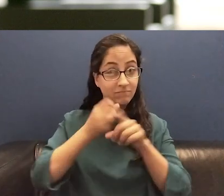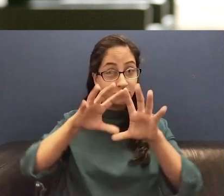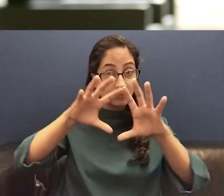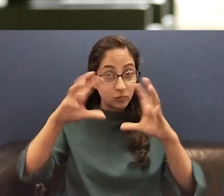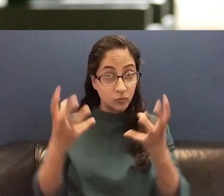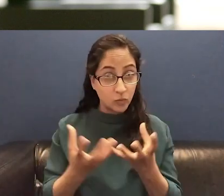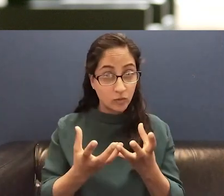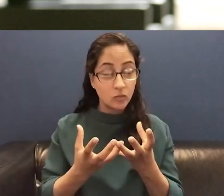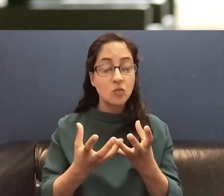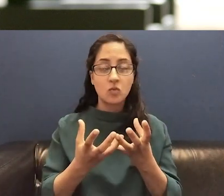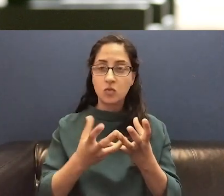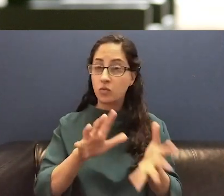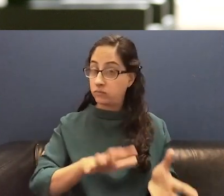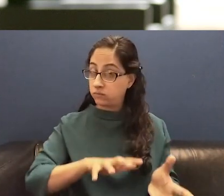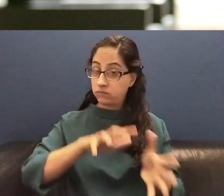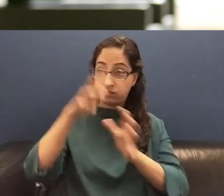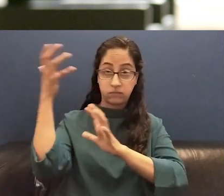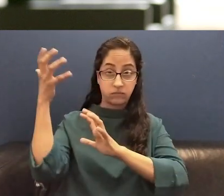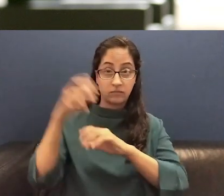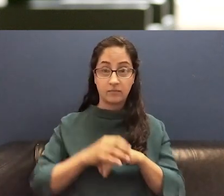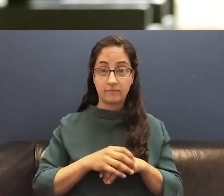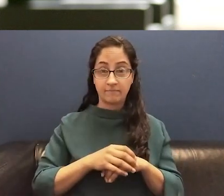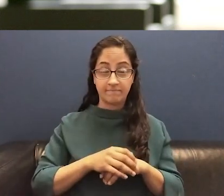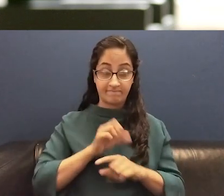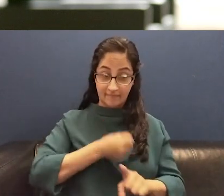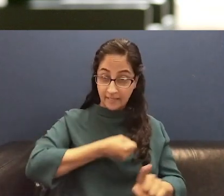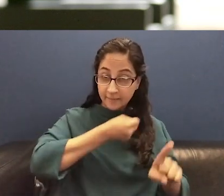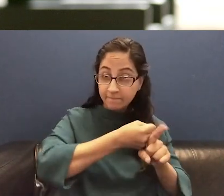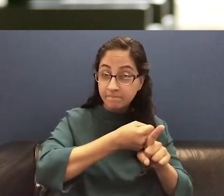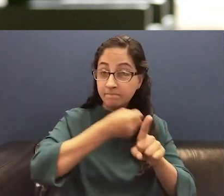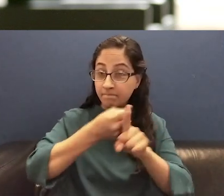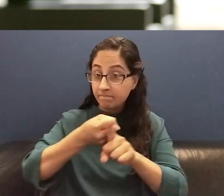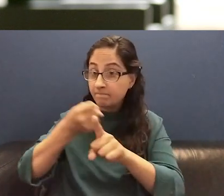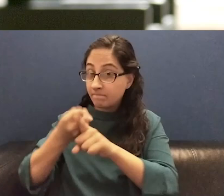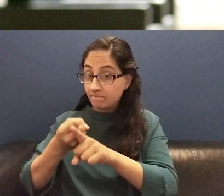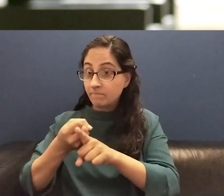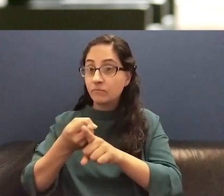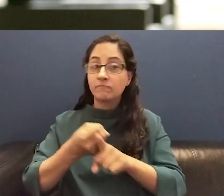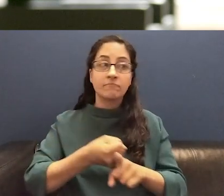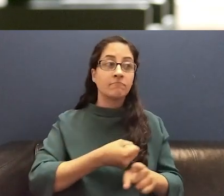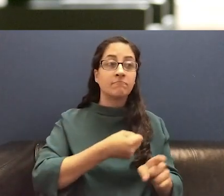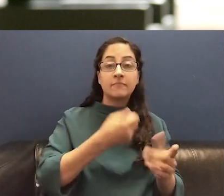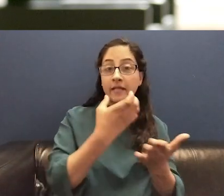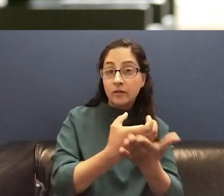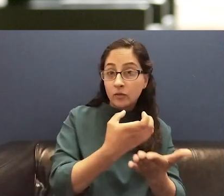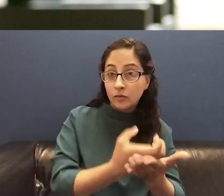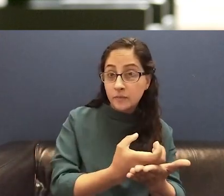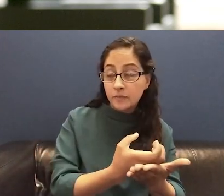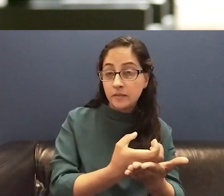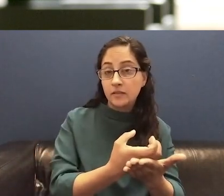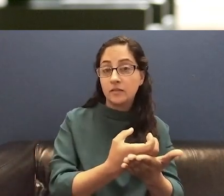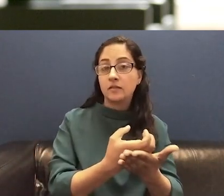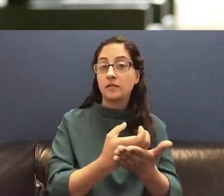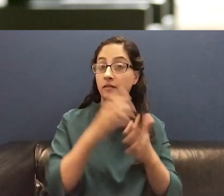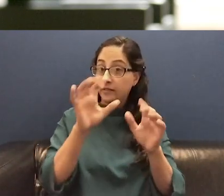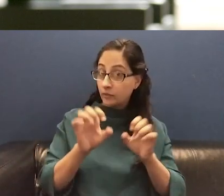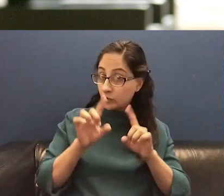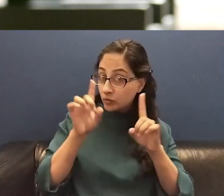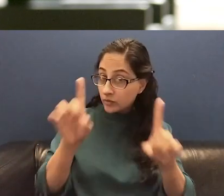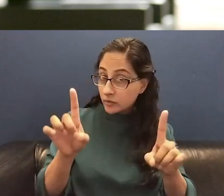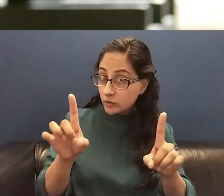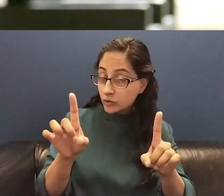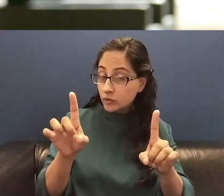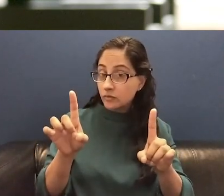There's obviously been a massive economic impact of COVID. There's been a big educational impact of COVID. There's been massive